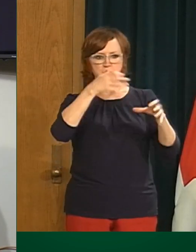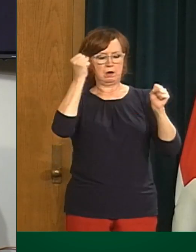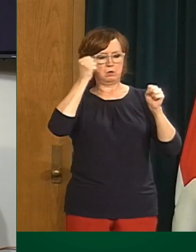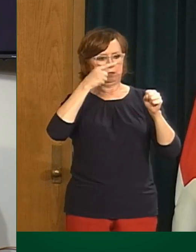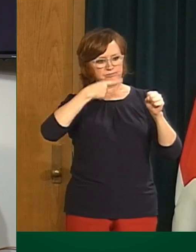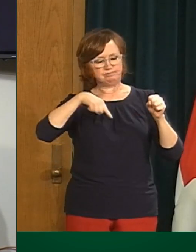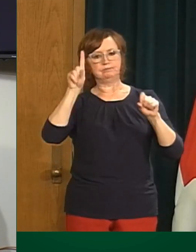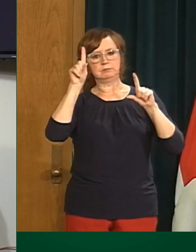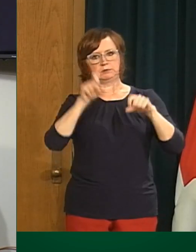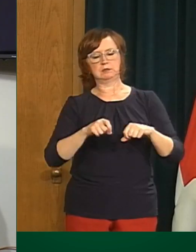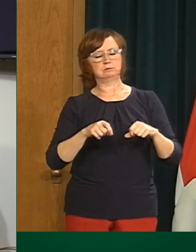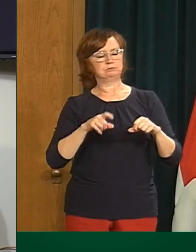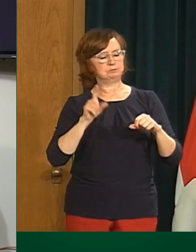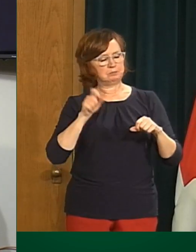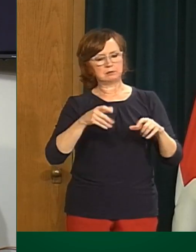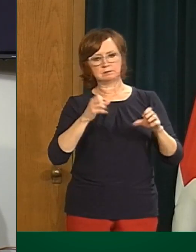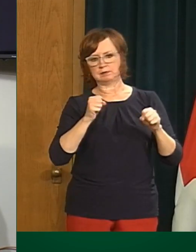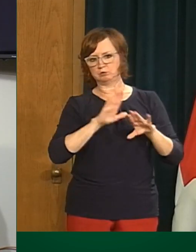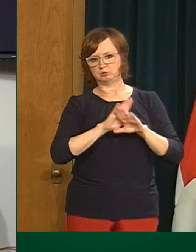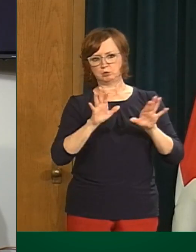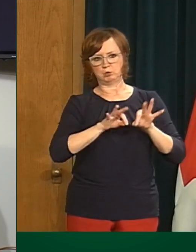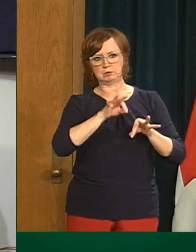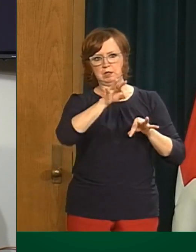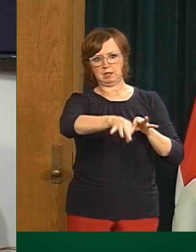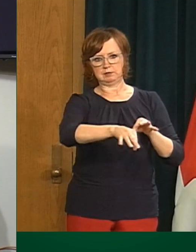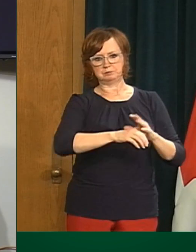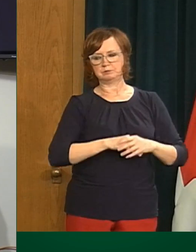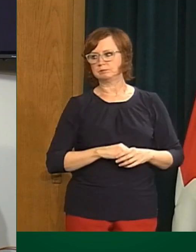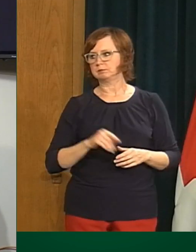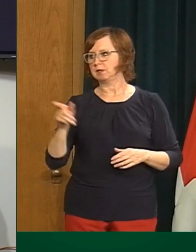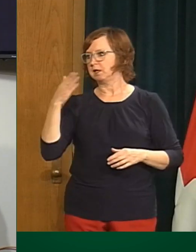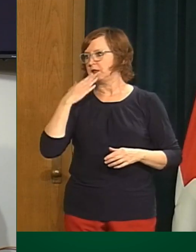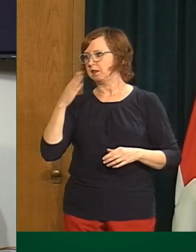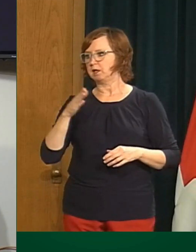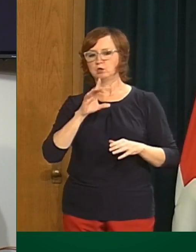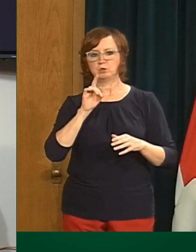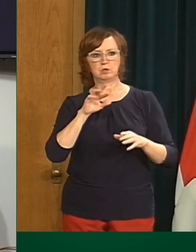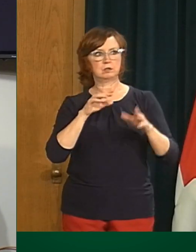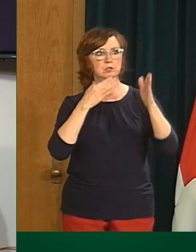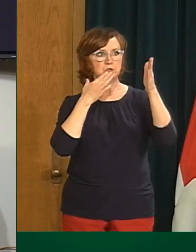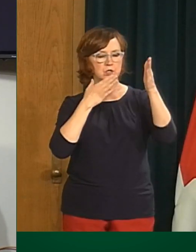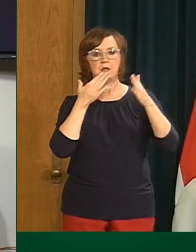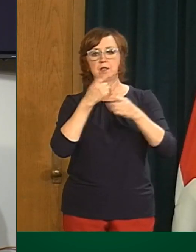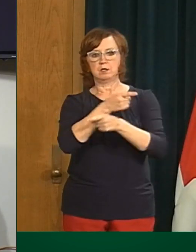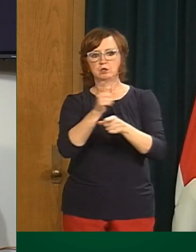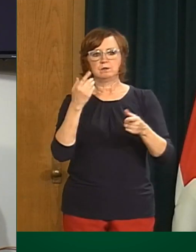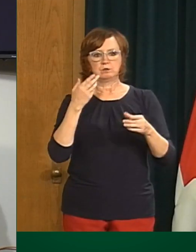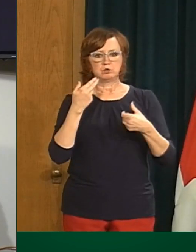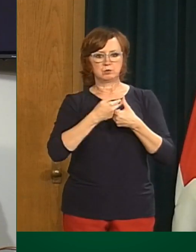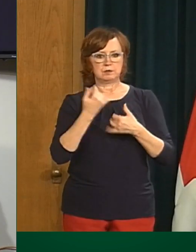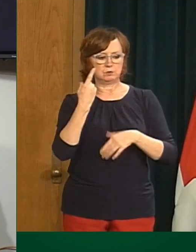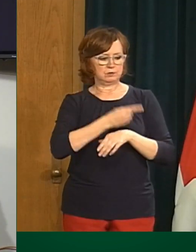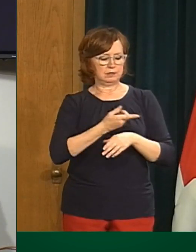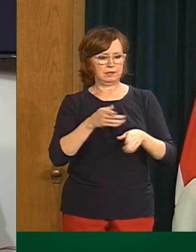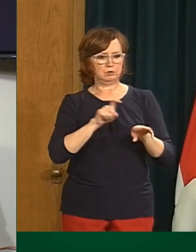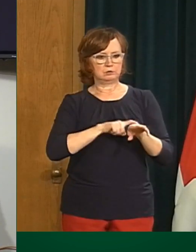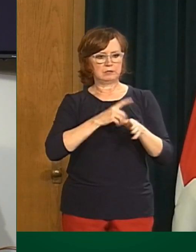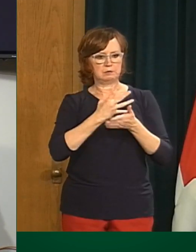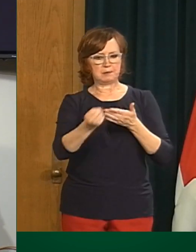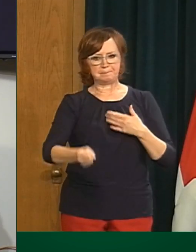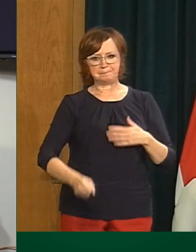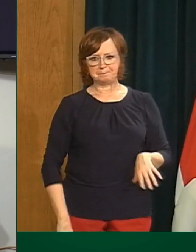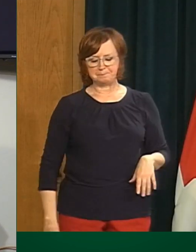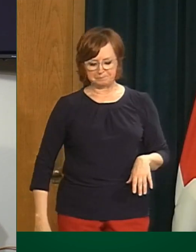test so that we can get the result immediately. Thanks very much, Doctor, and thanks very much for joining us today, everyone. That concludes our time.